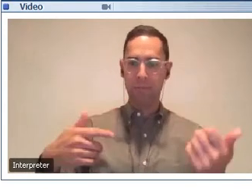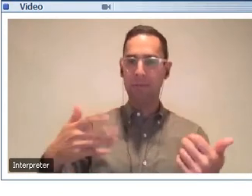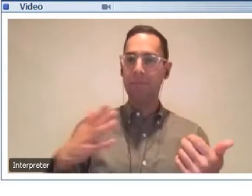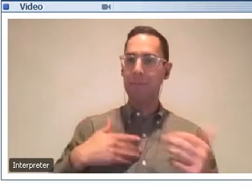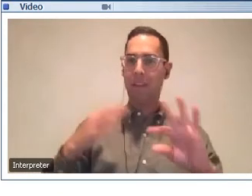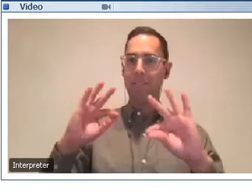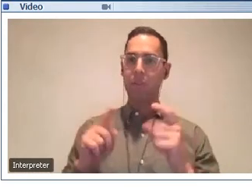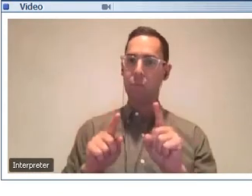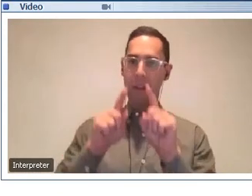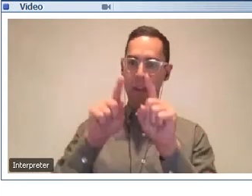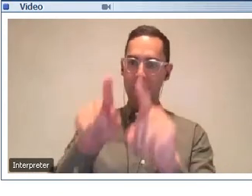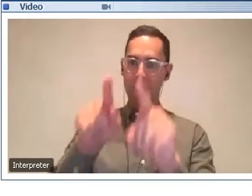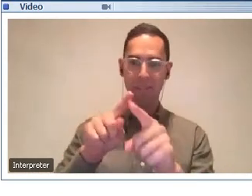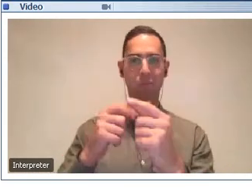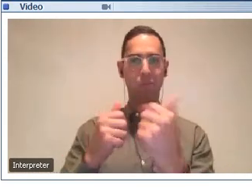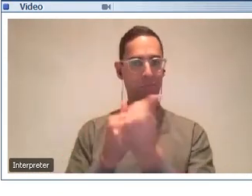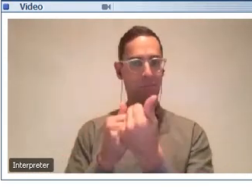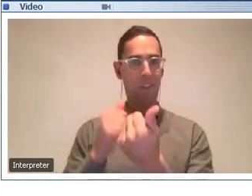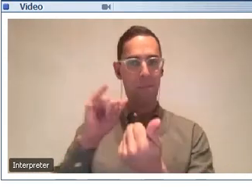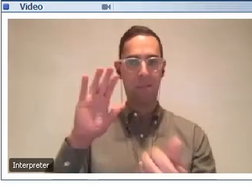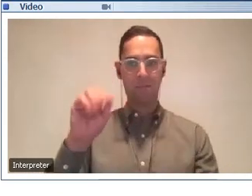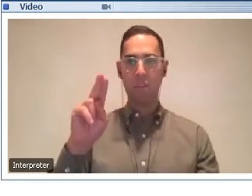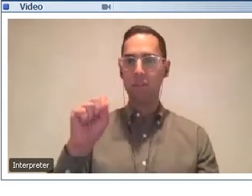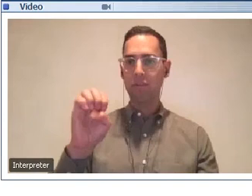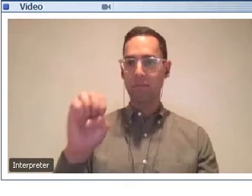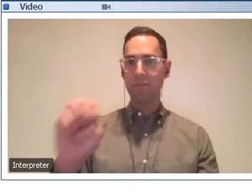to help the cause move along. Next slide.